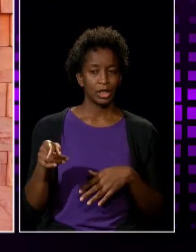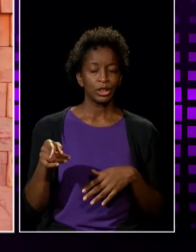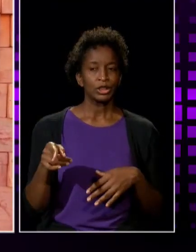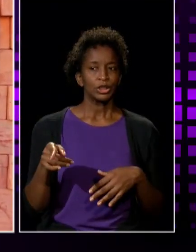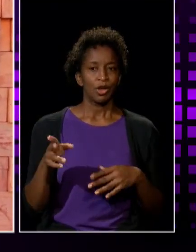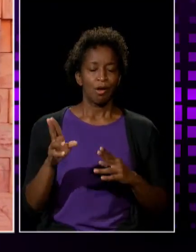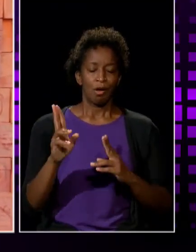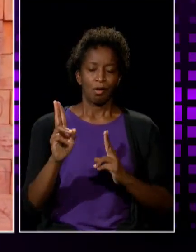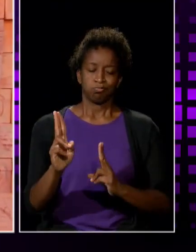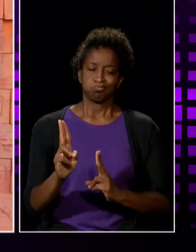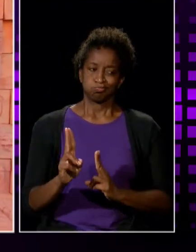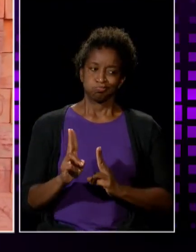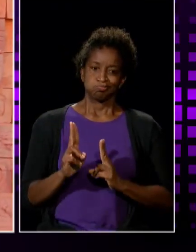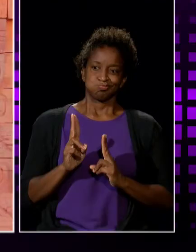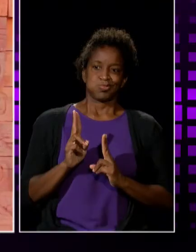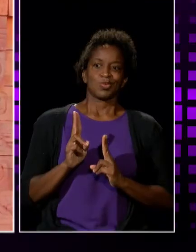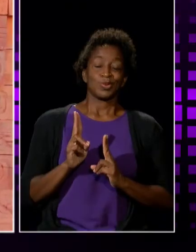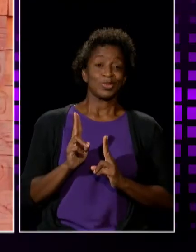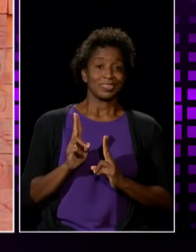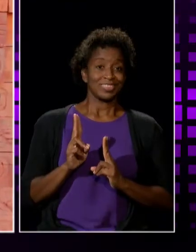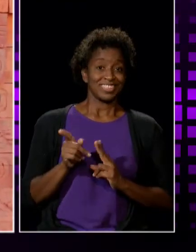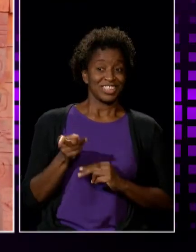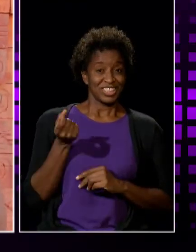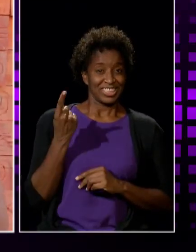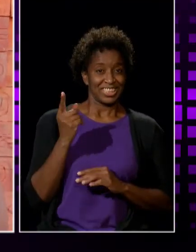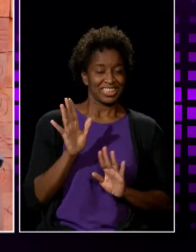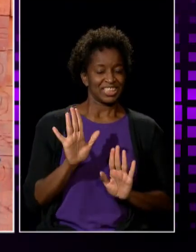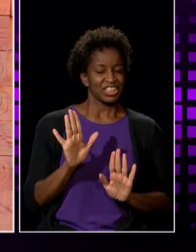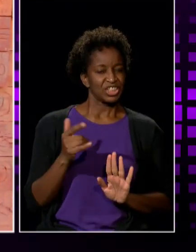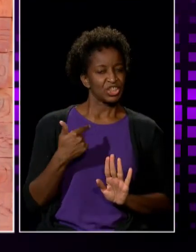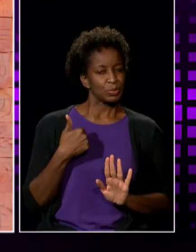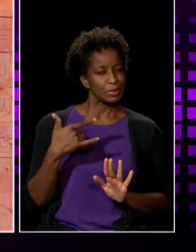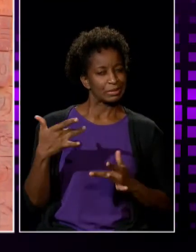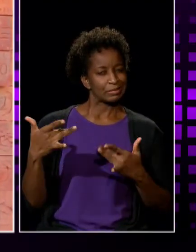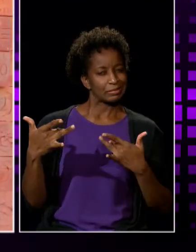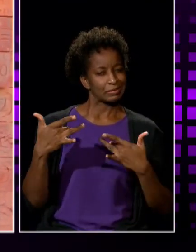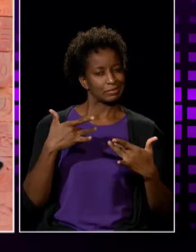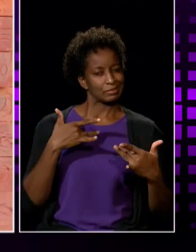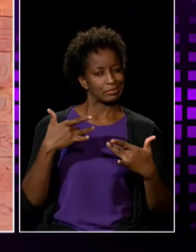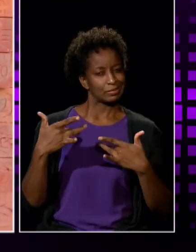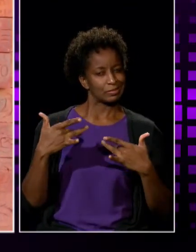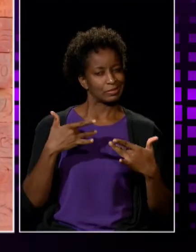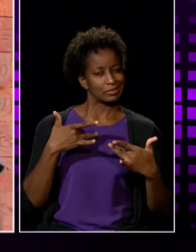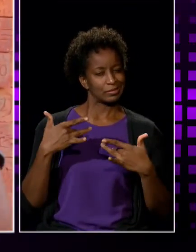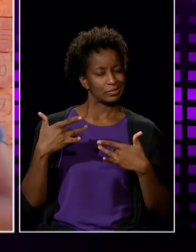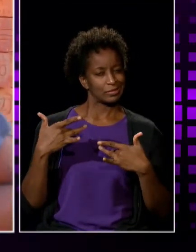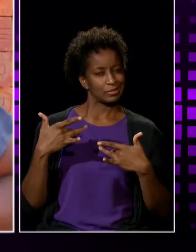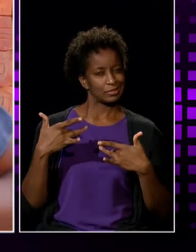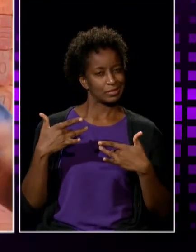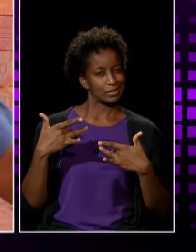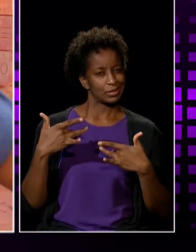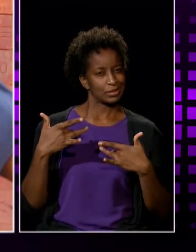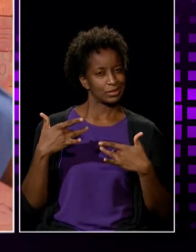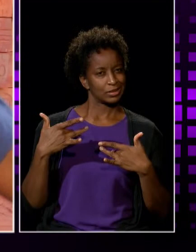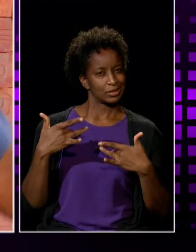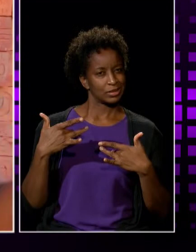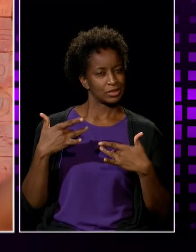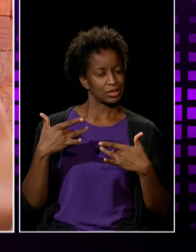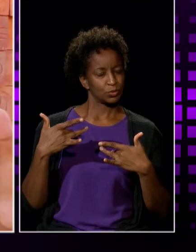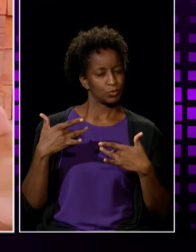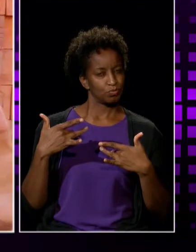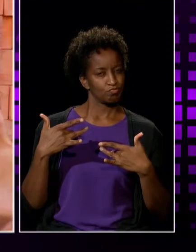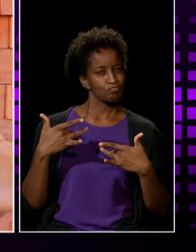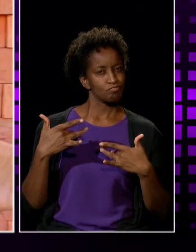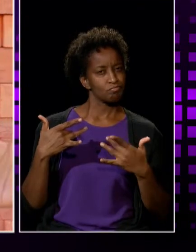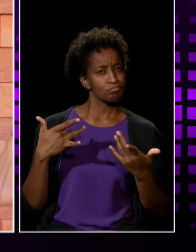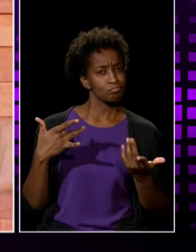that is. And the only thing that concerns me a lot about it is, well, she has